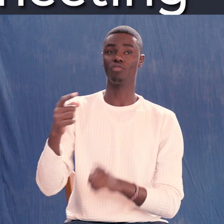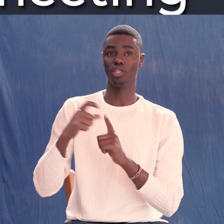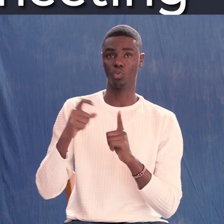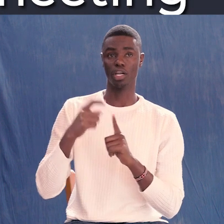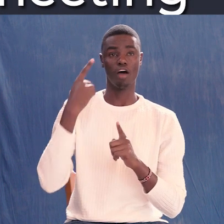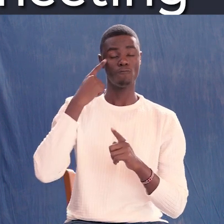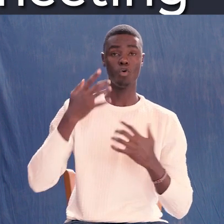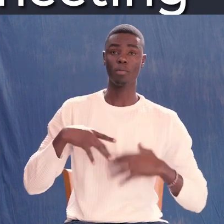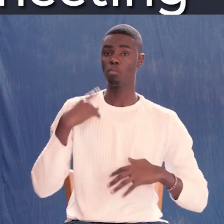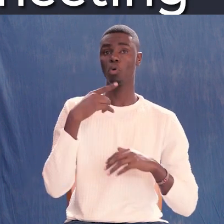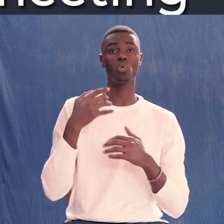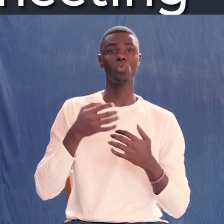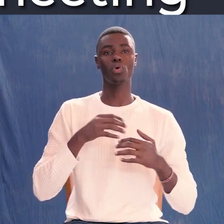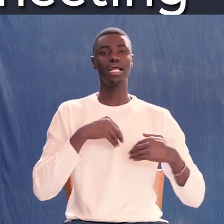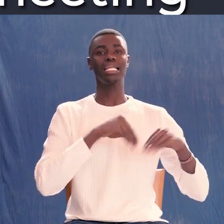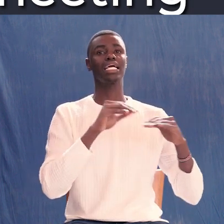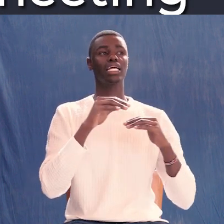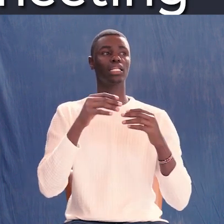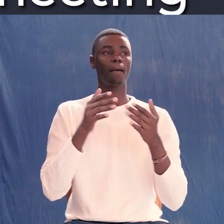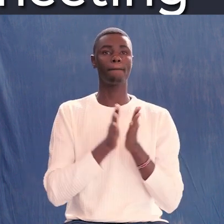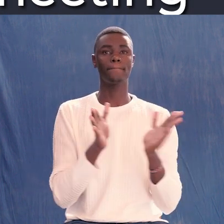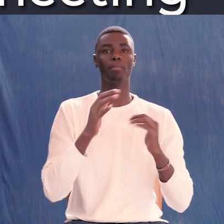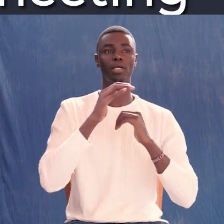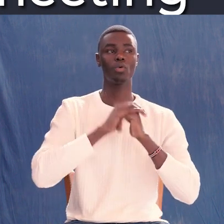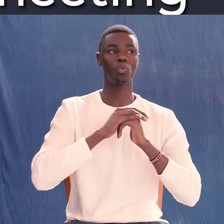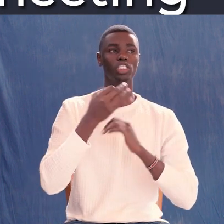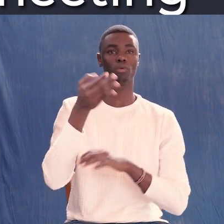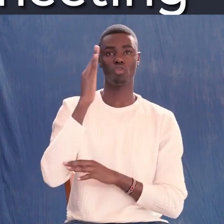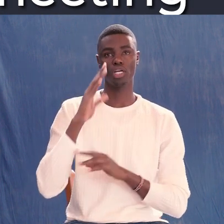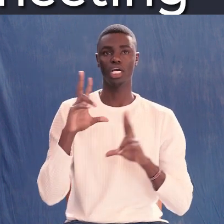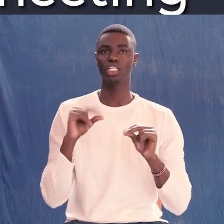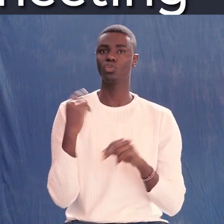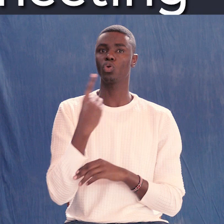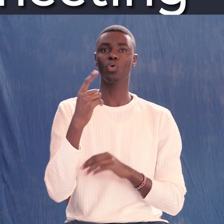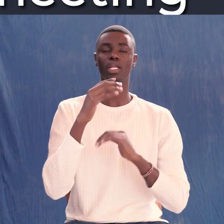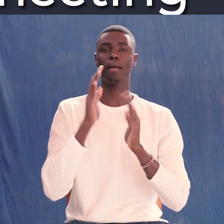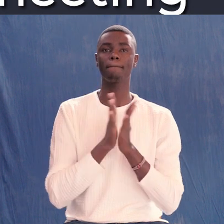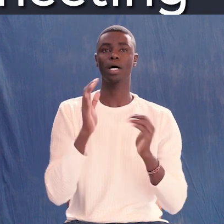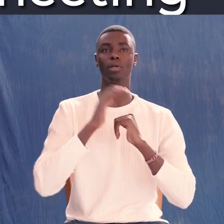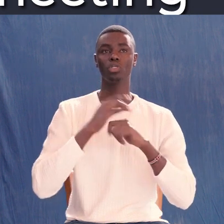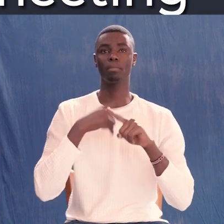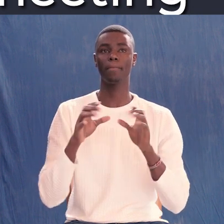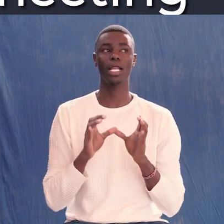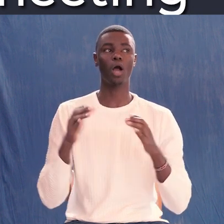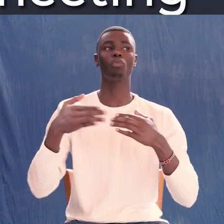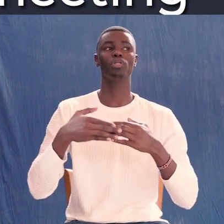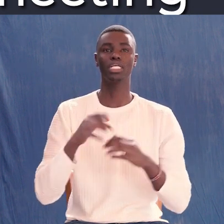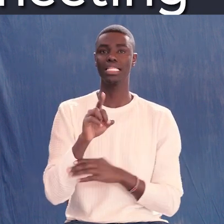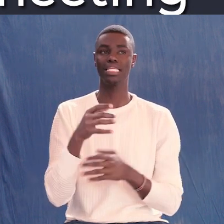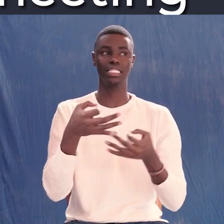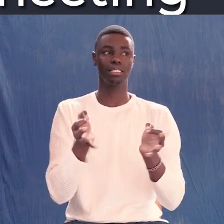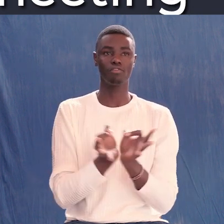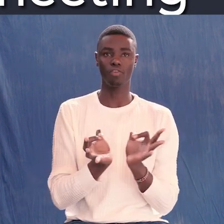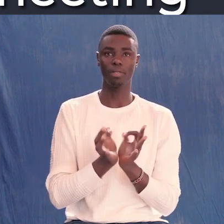who neglect the public worship of God. And it's not just the public worship, it's this community, this family